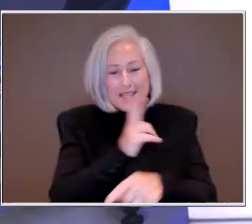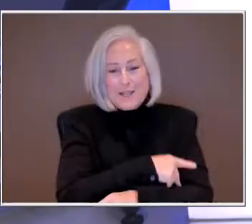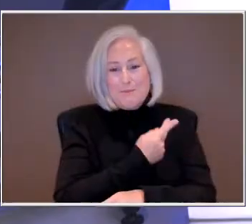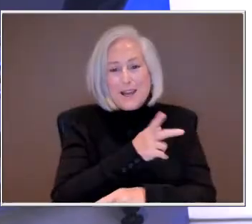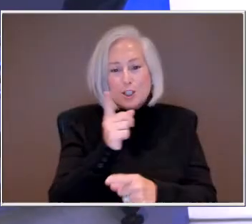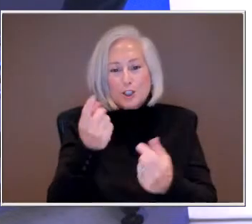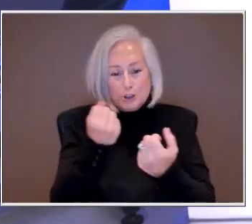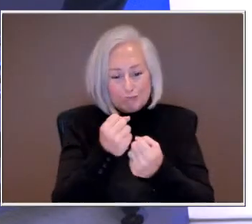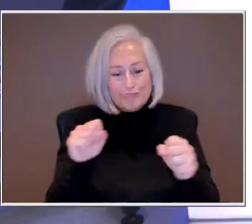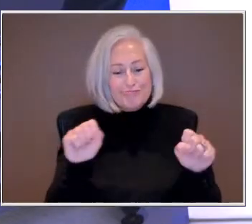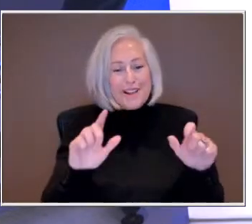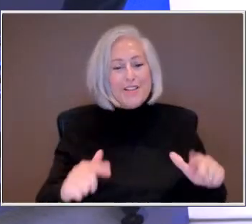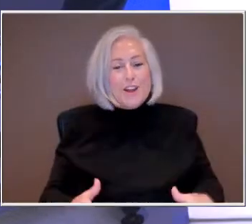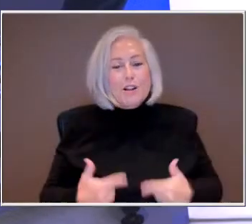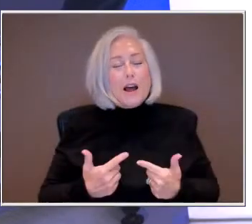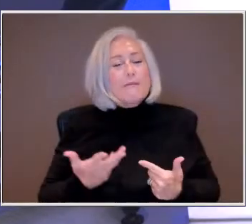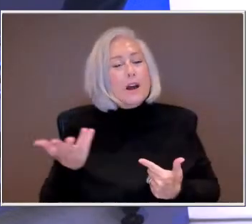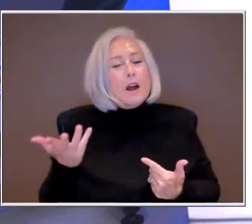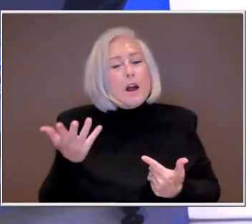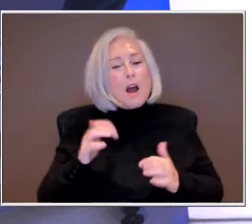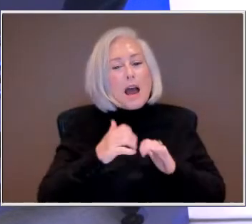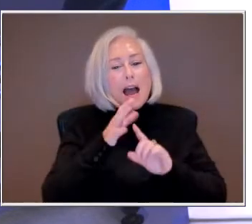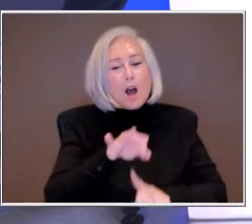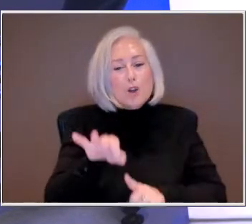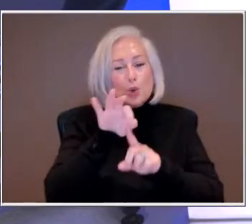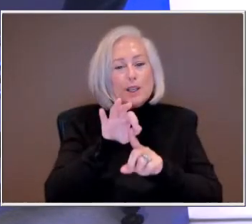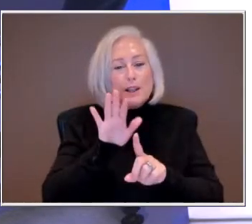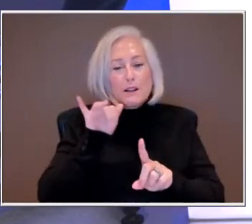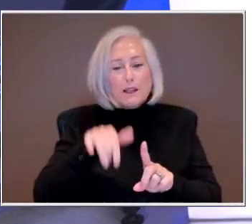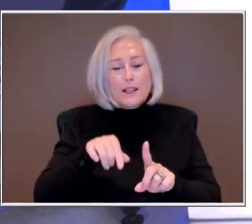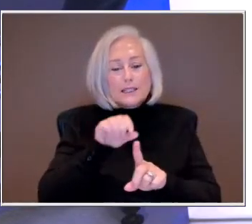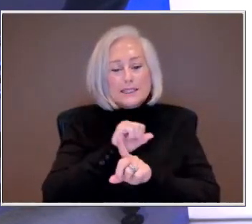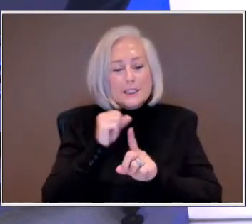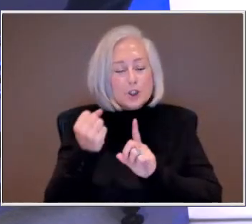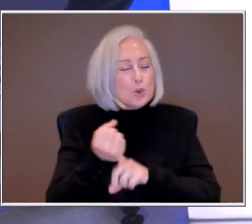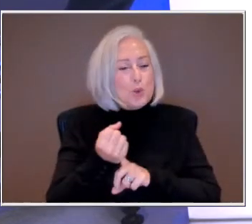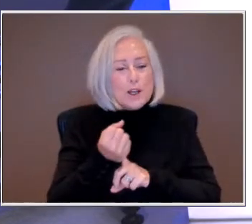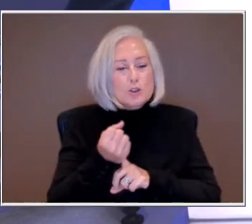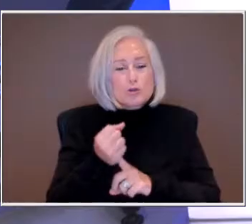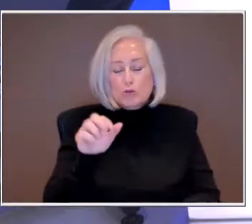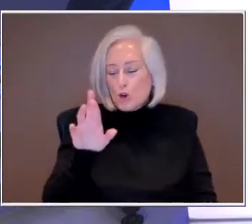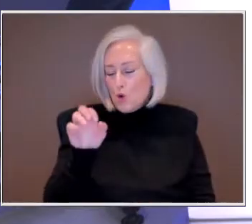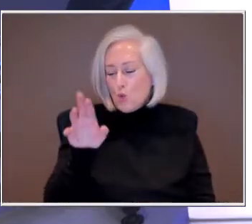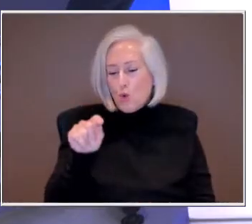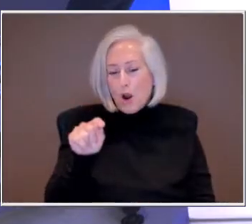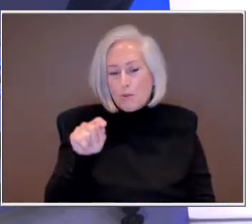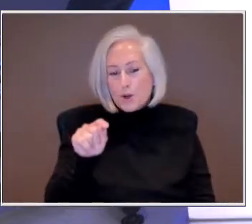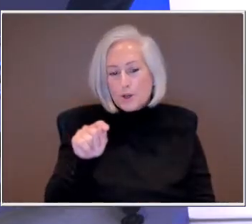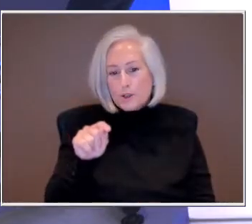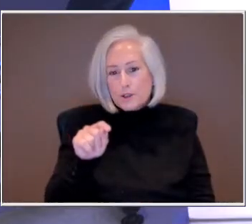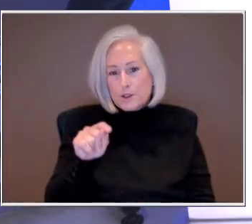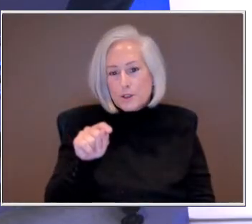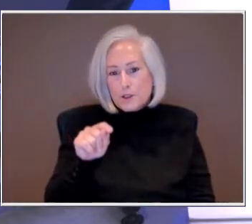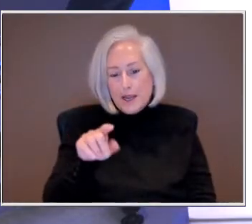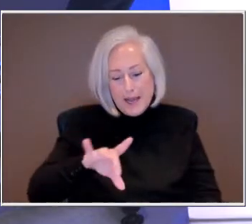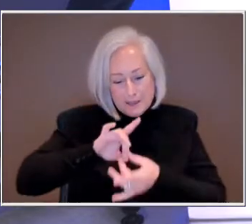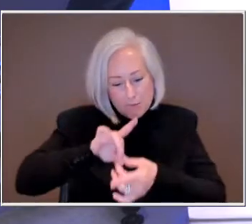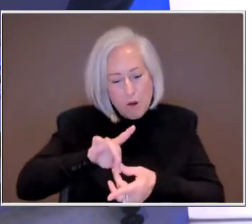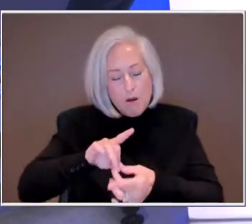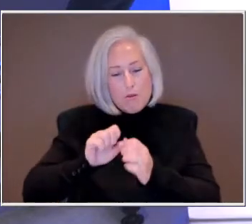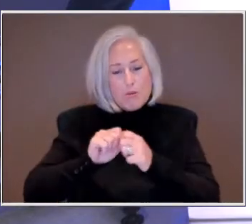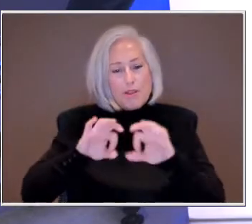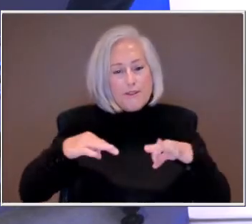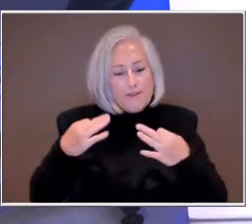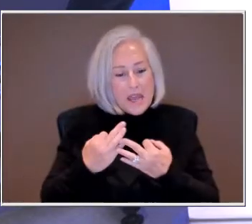How unique is this situation where Robert, this person who you do out transplant with, develops this bond with the family? You get to see